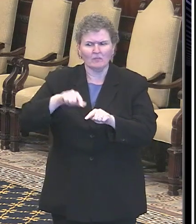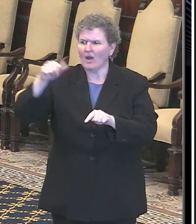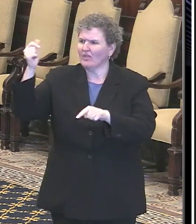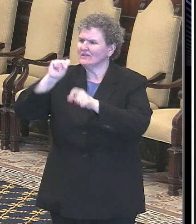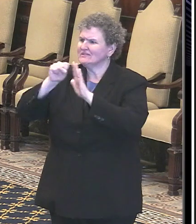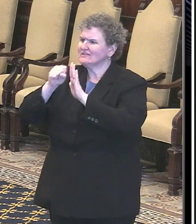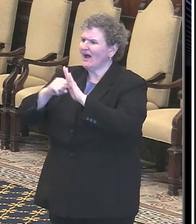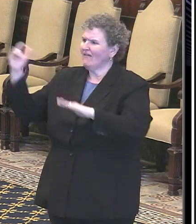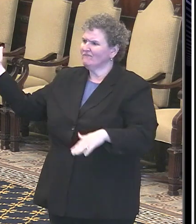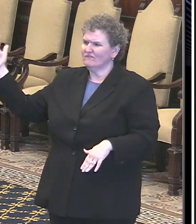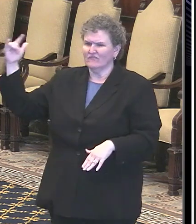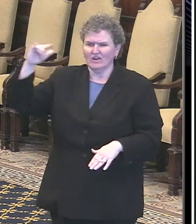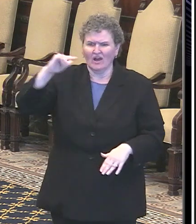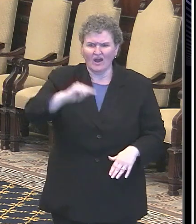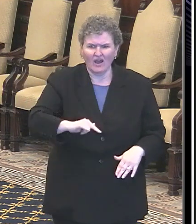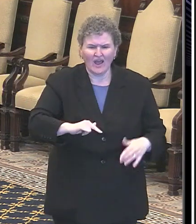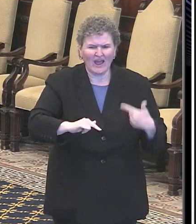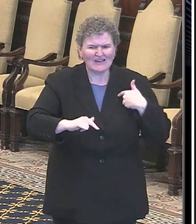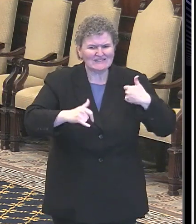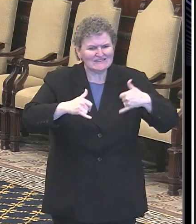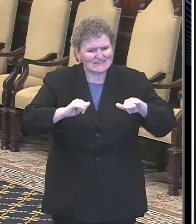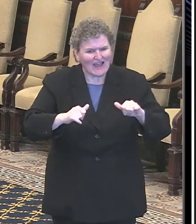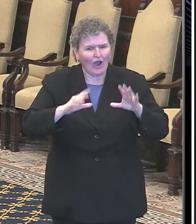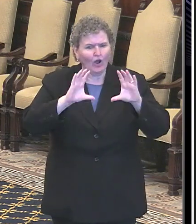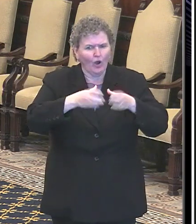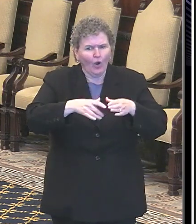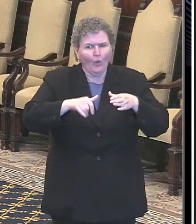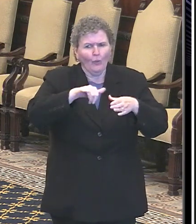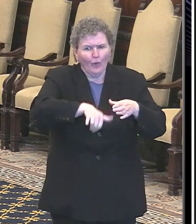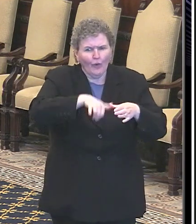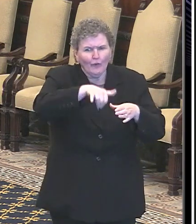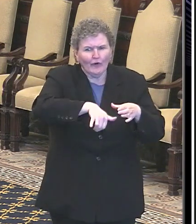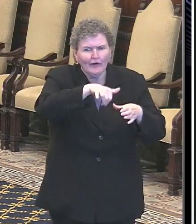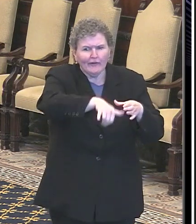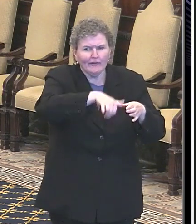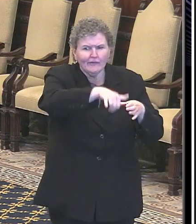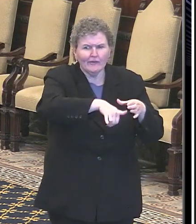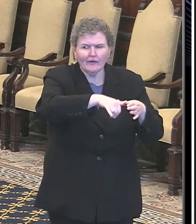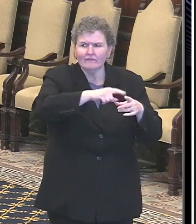required to like we did with New Yorkers, self-quarantine?